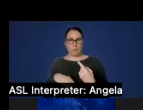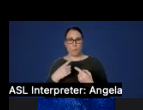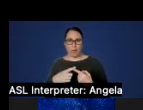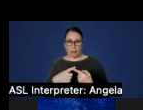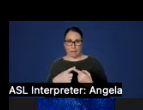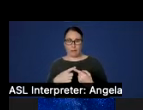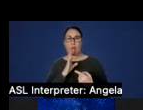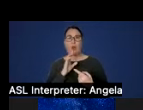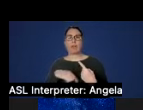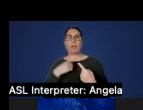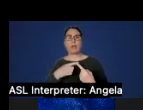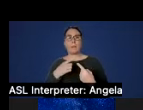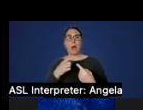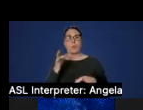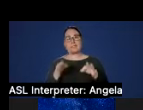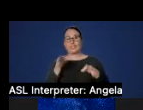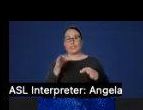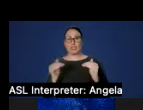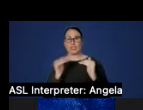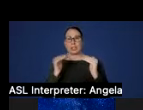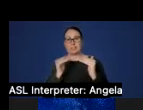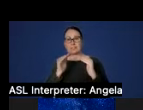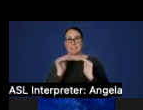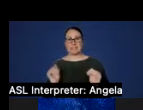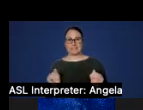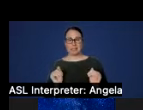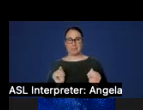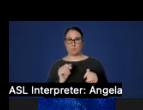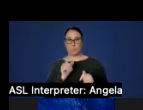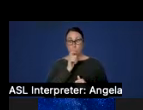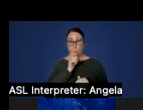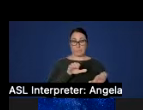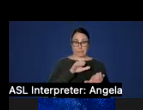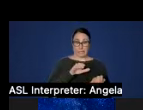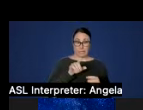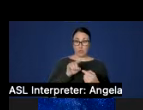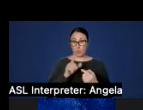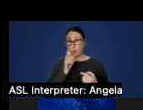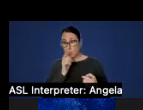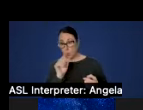the justice system and who did it, who, where it happened.